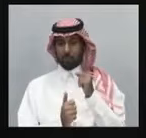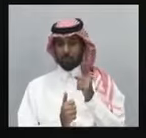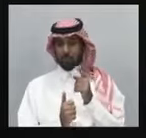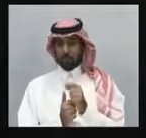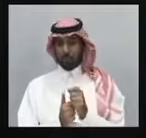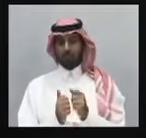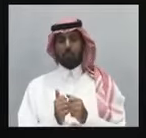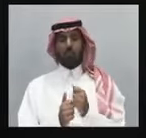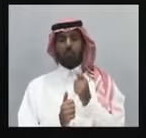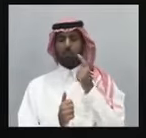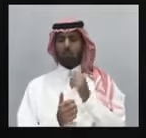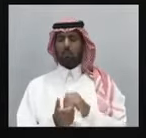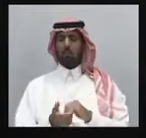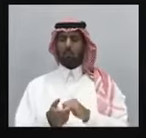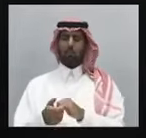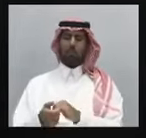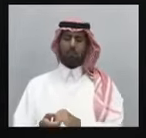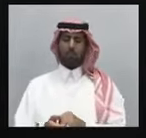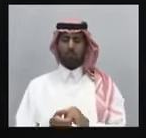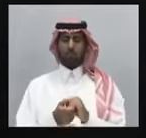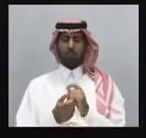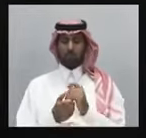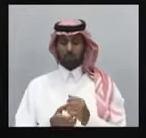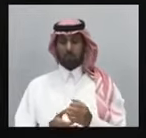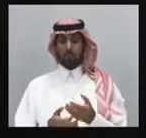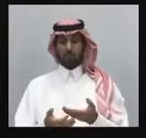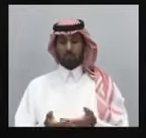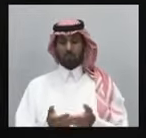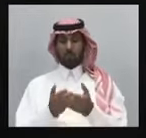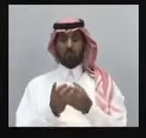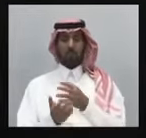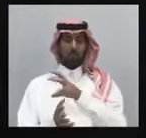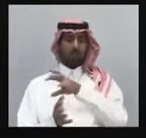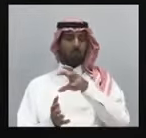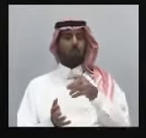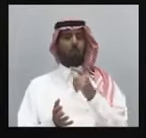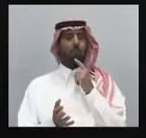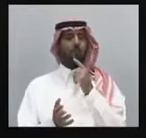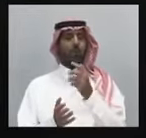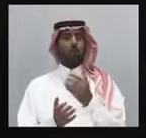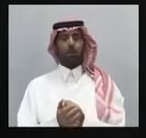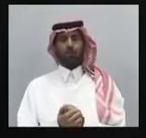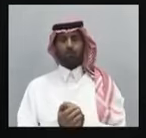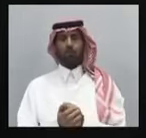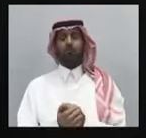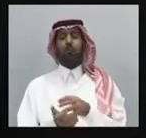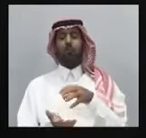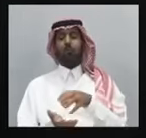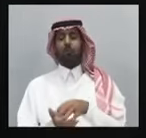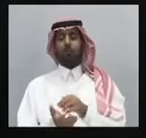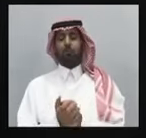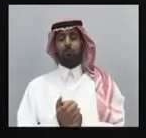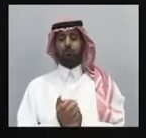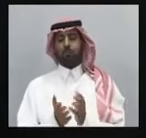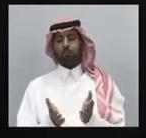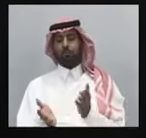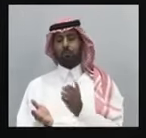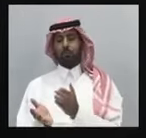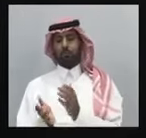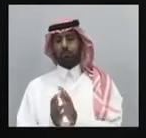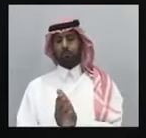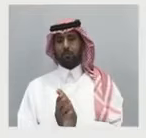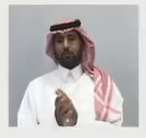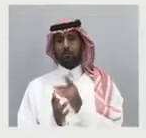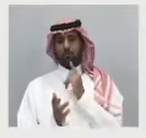be offered accommodation where you can stay and the food. Okay? Next, you